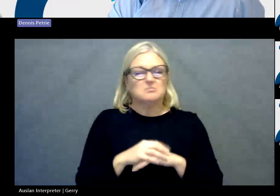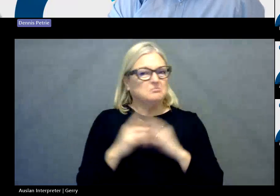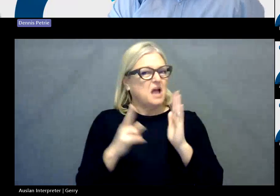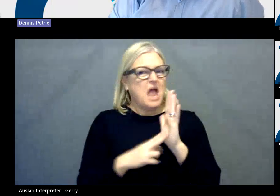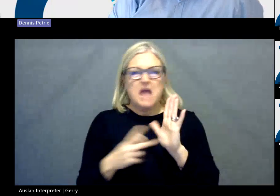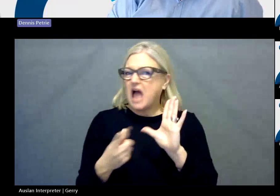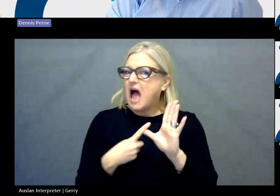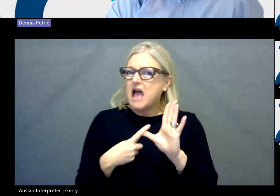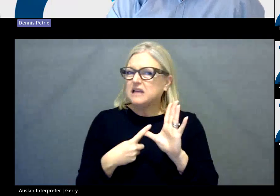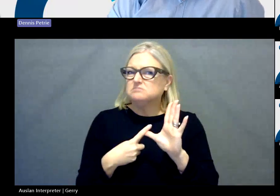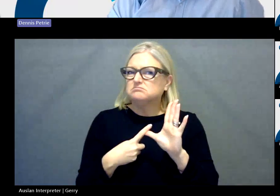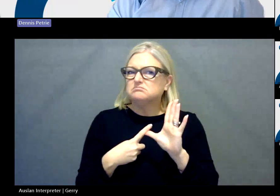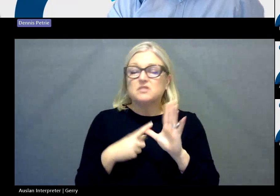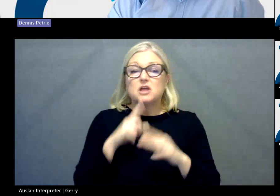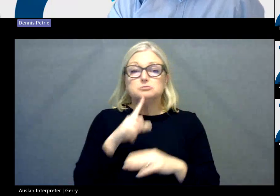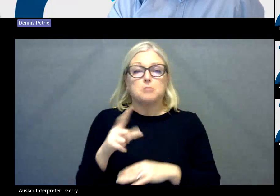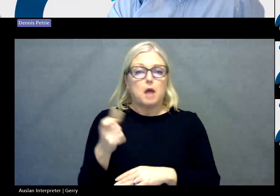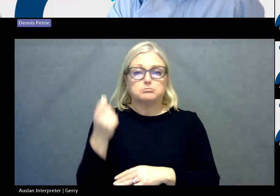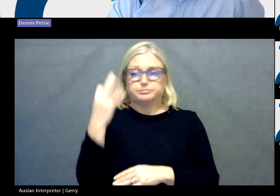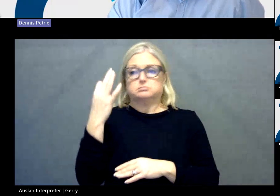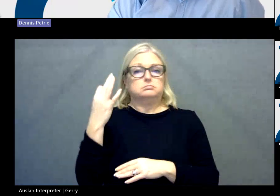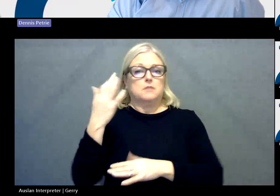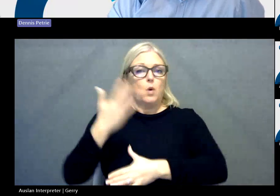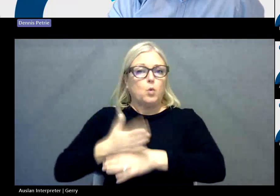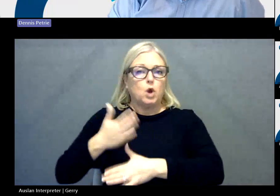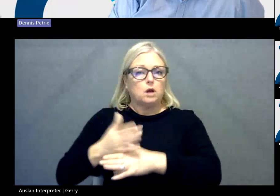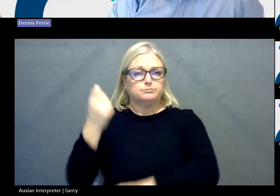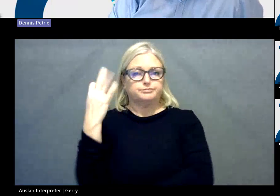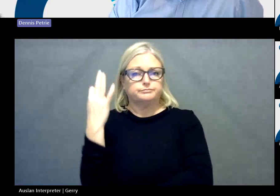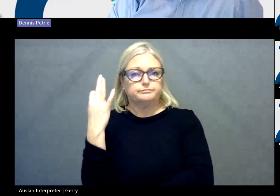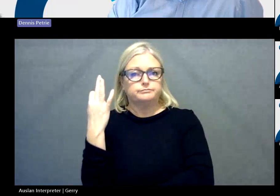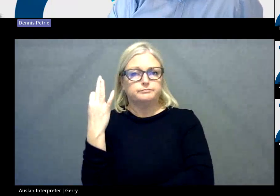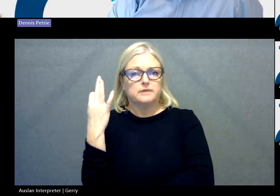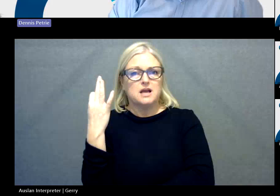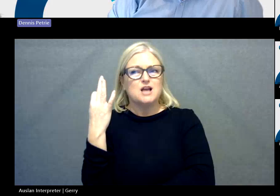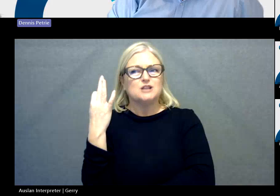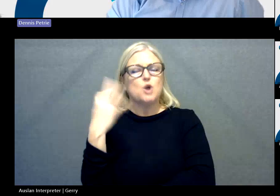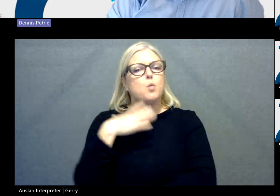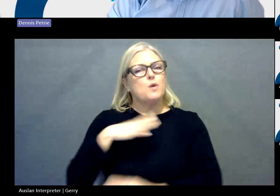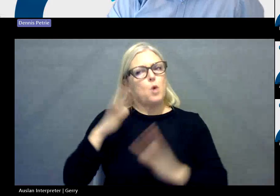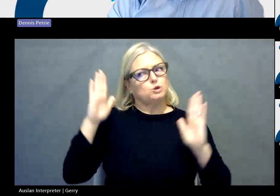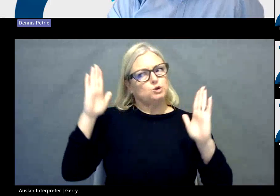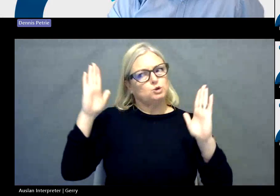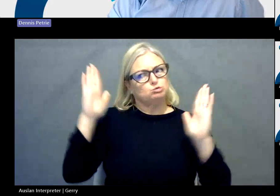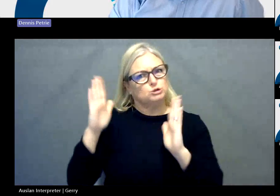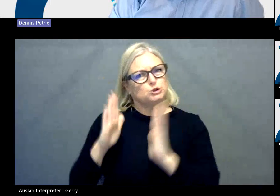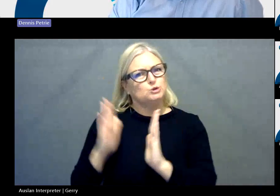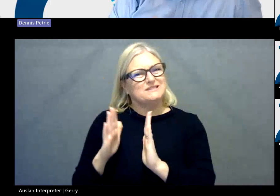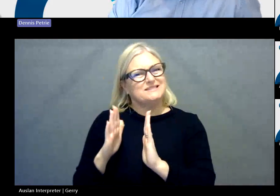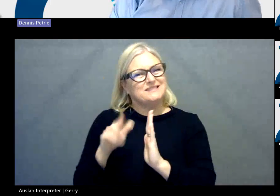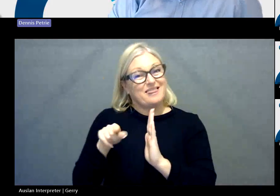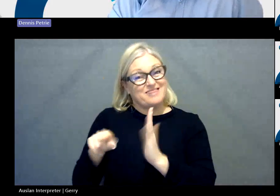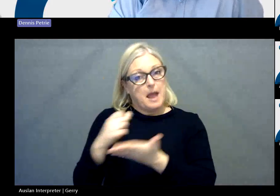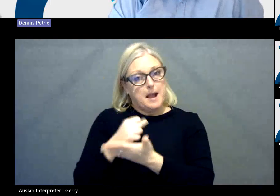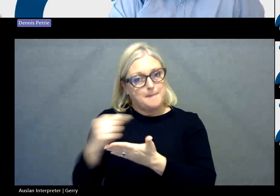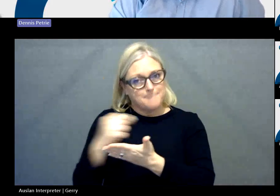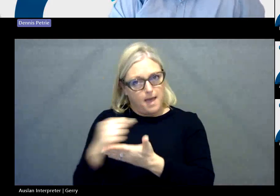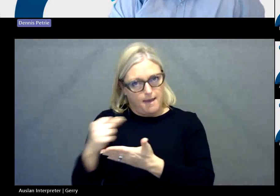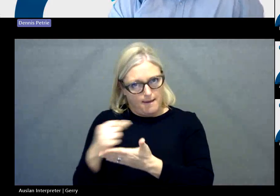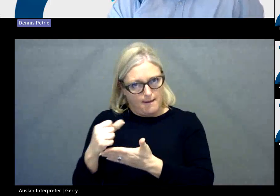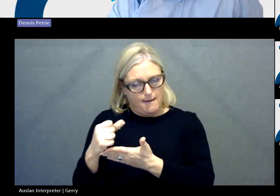to try and minimize the number of people ticking not applicable, and so I suppose that's where we landed on the final version, which minimized the